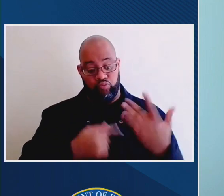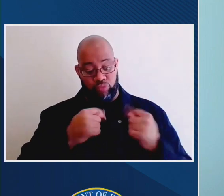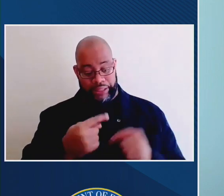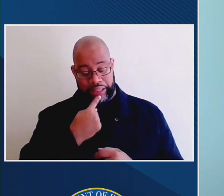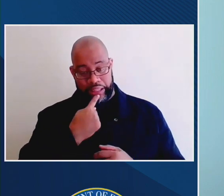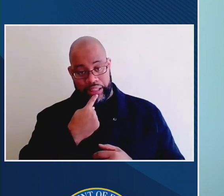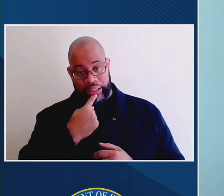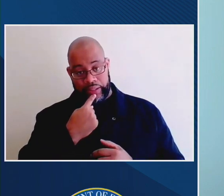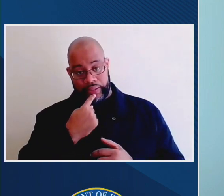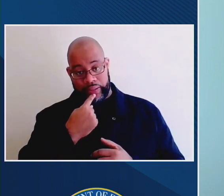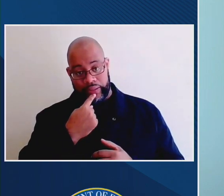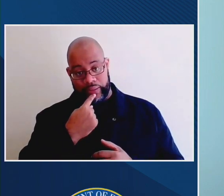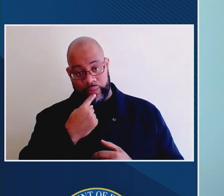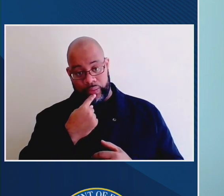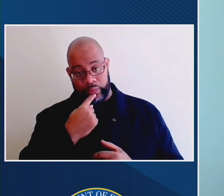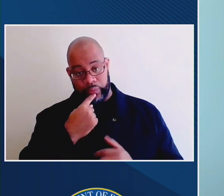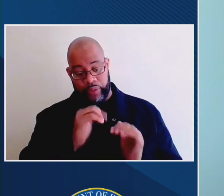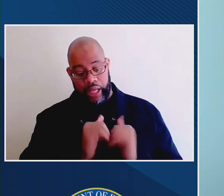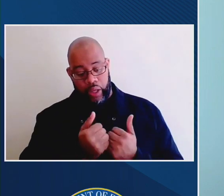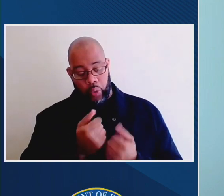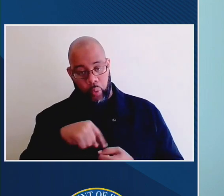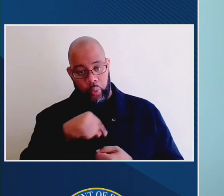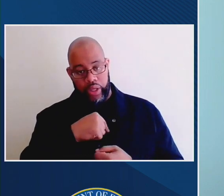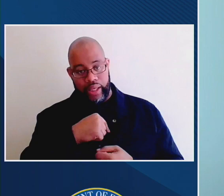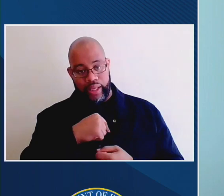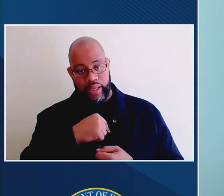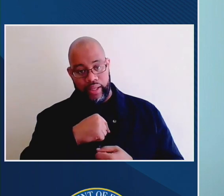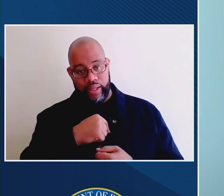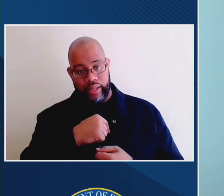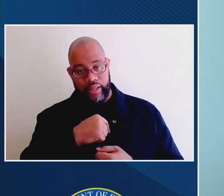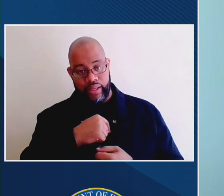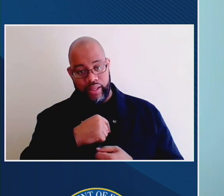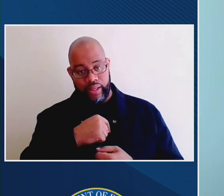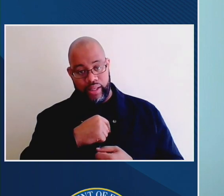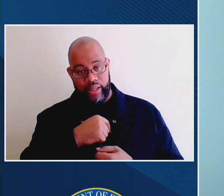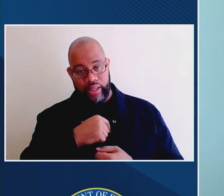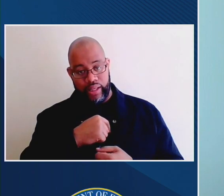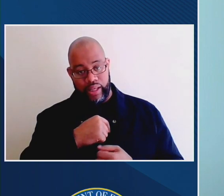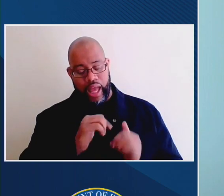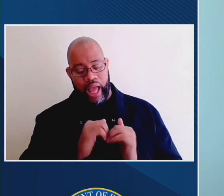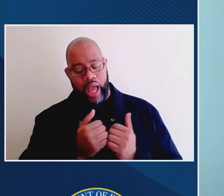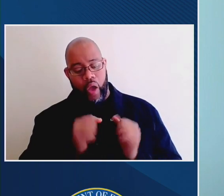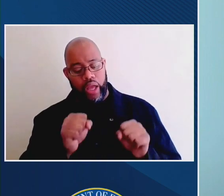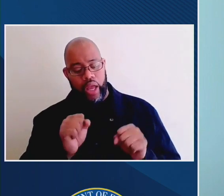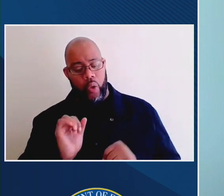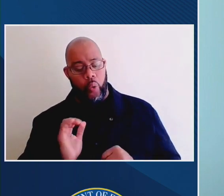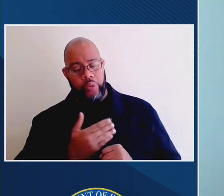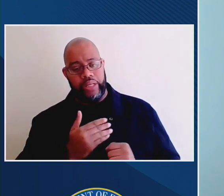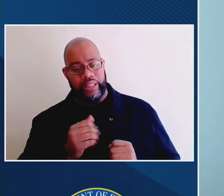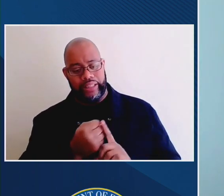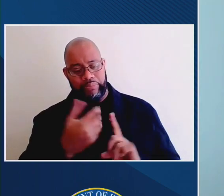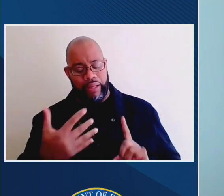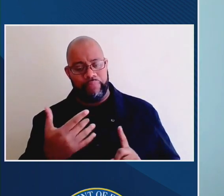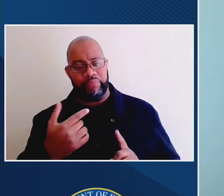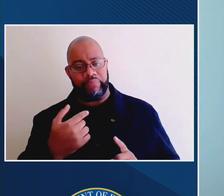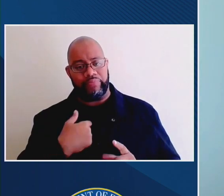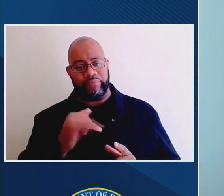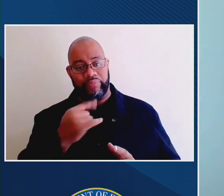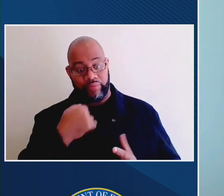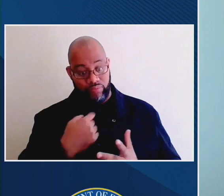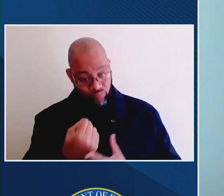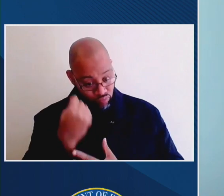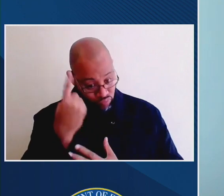how can we expand. I mean, like I said, I